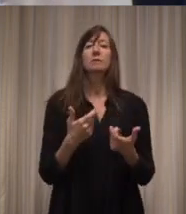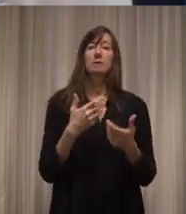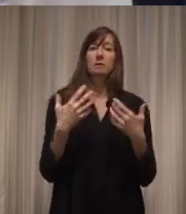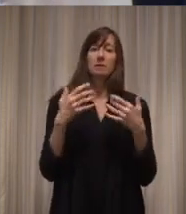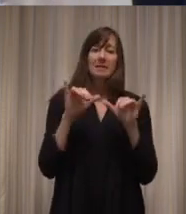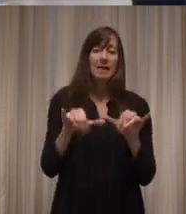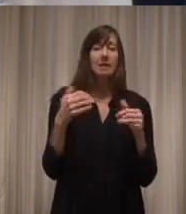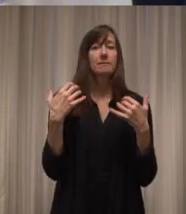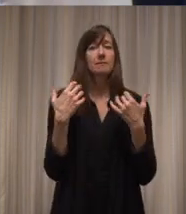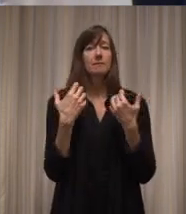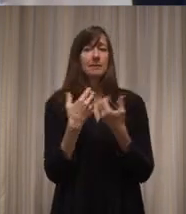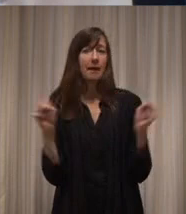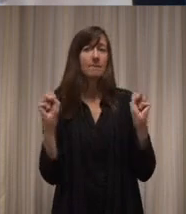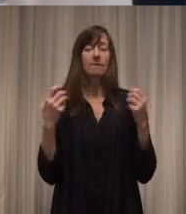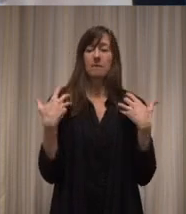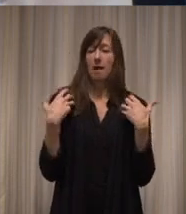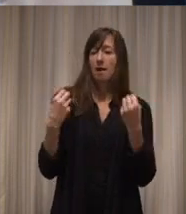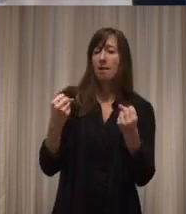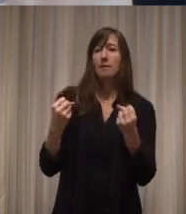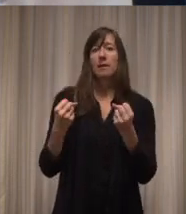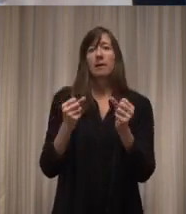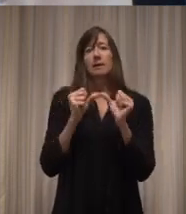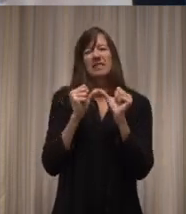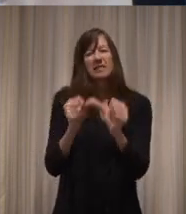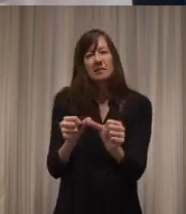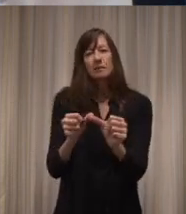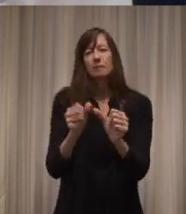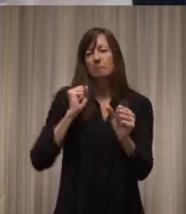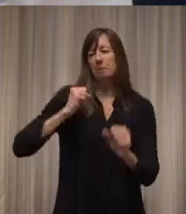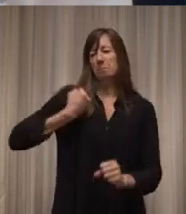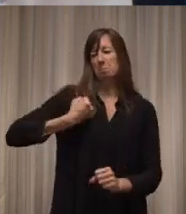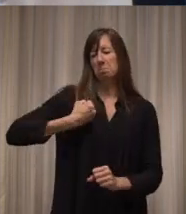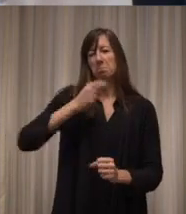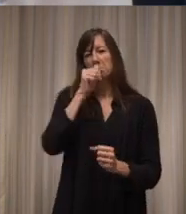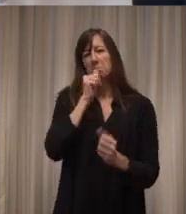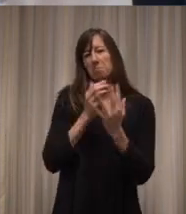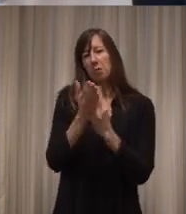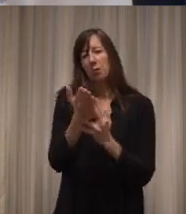and let's remain resilient through this and stay warm out there.